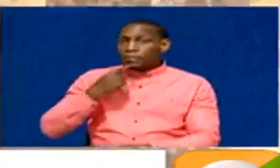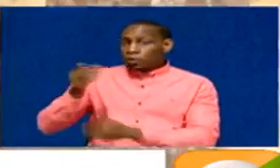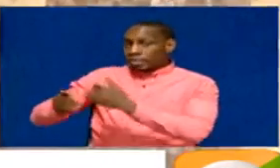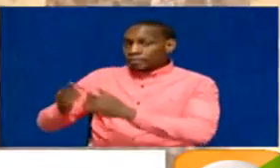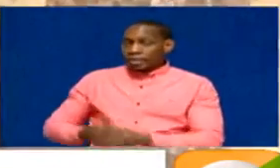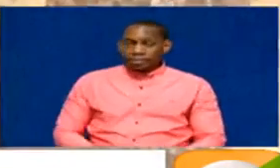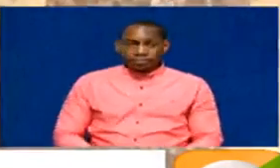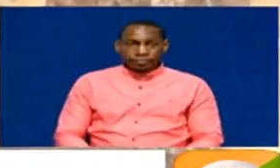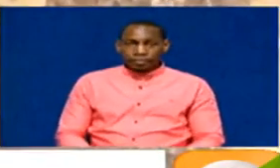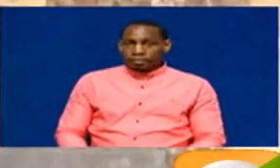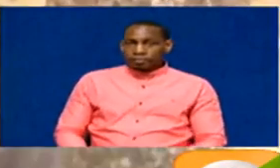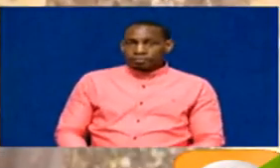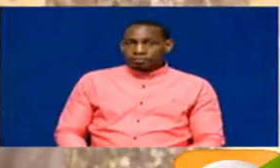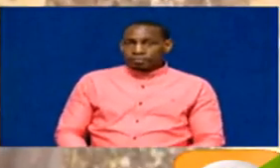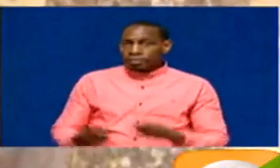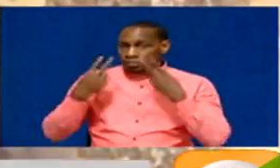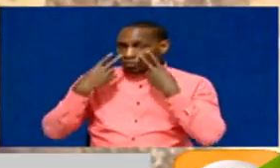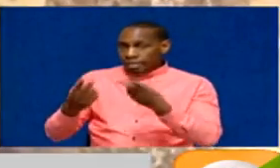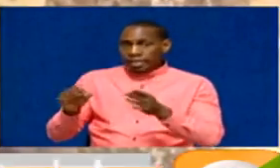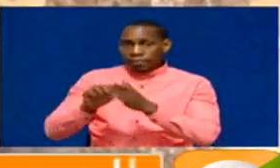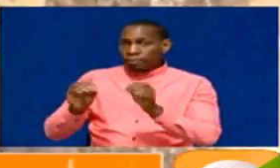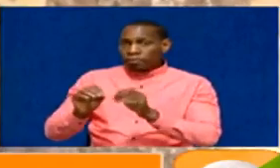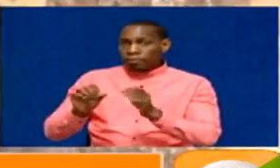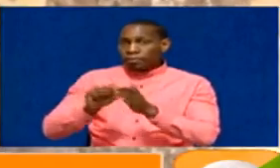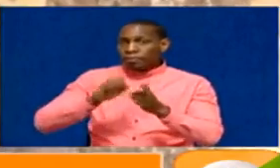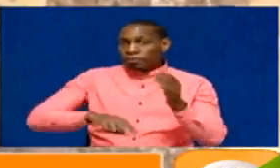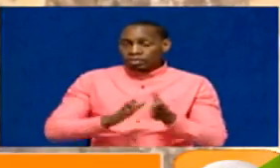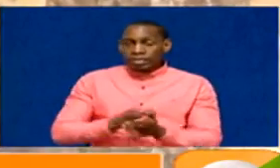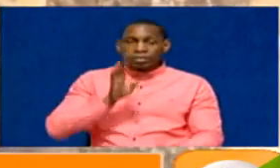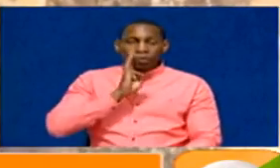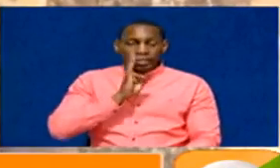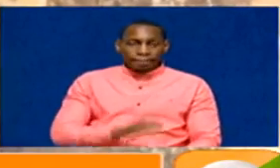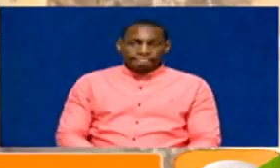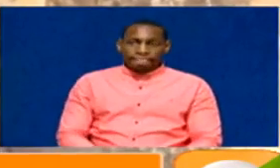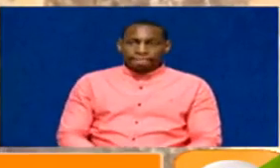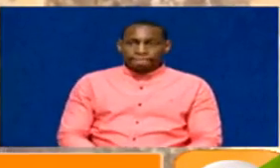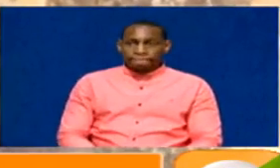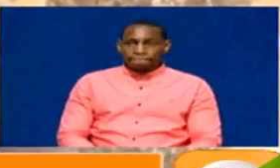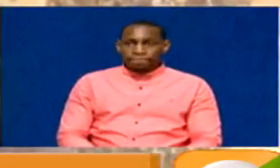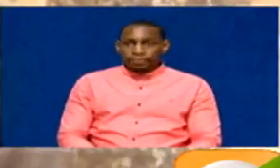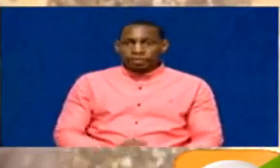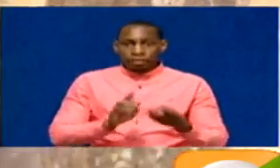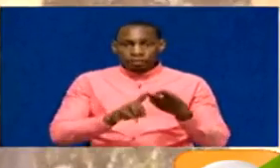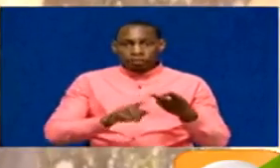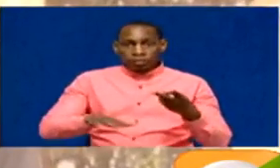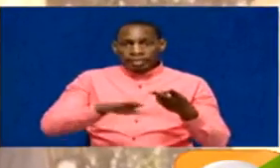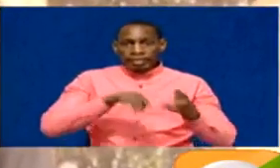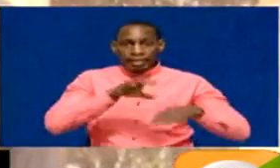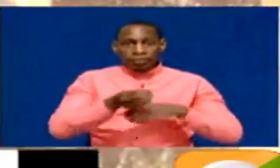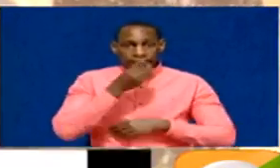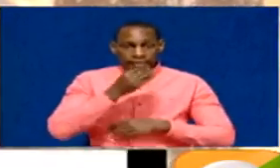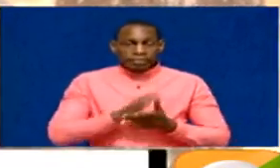hapa. Ukiangalia sana sio shida ya kitu kingine, ni shida ya maji. Na pahali ya kurisha ng'ombe